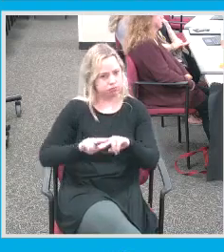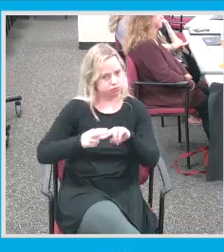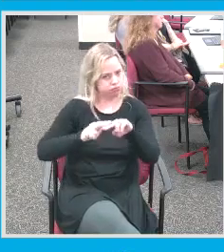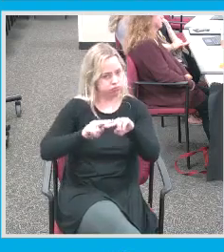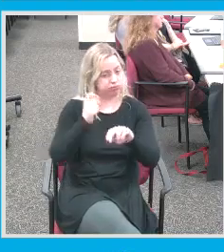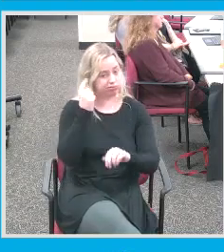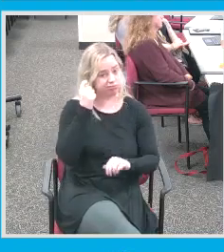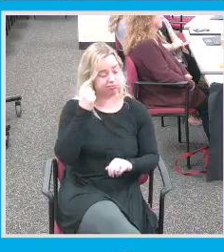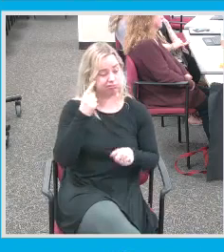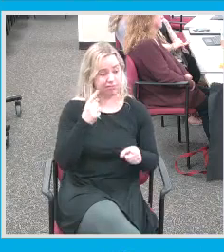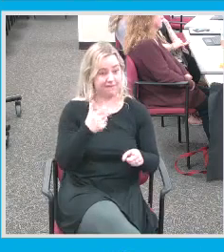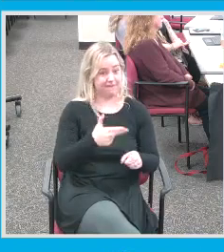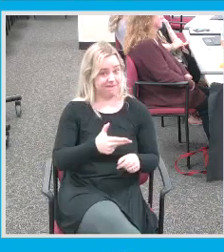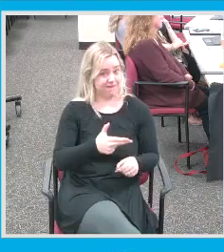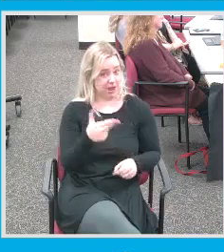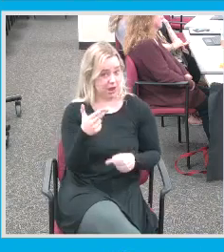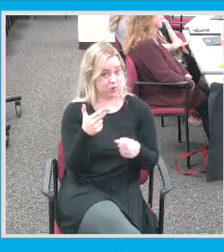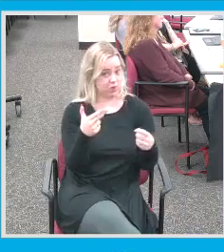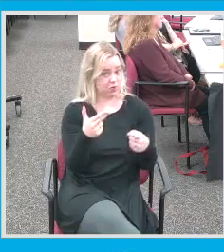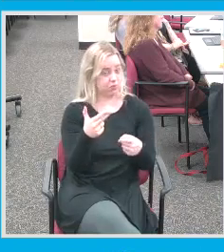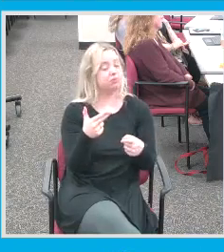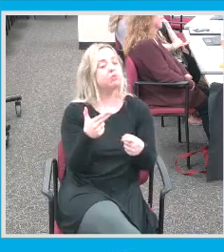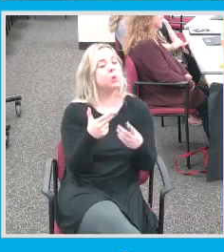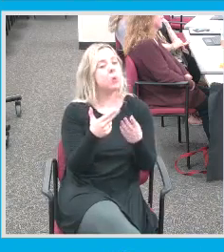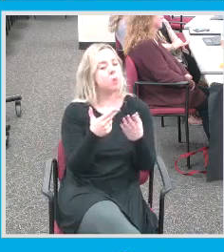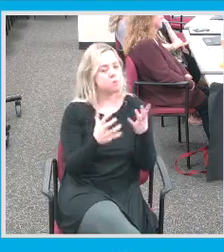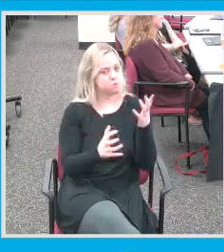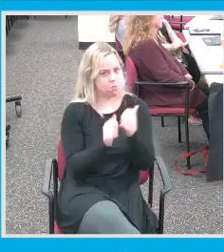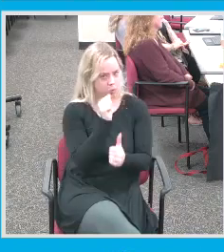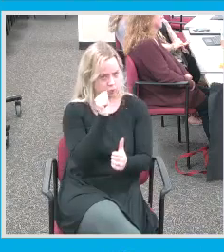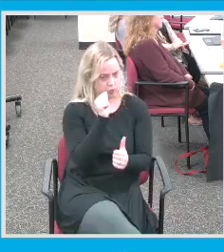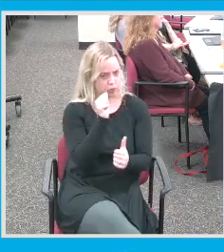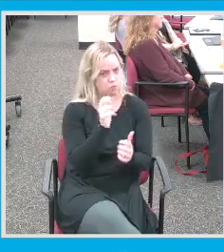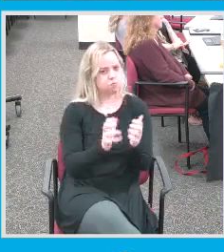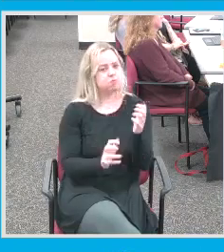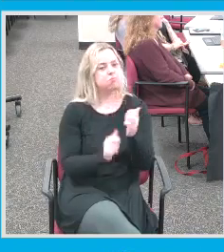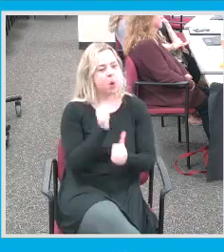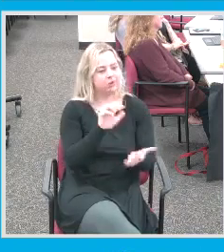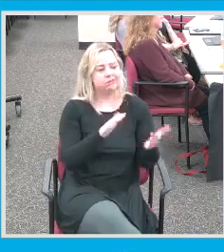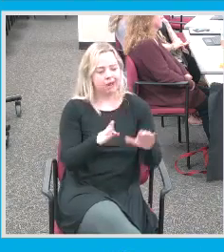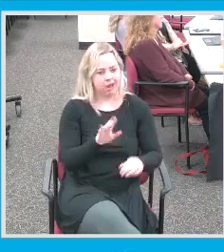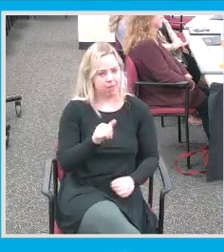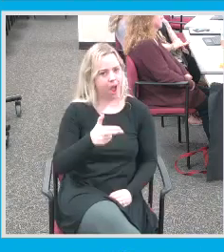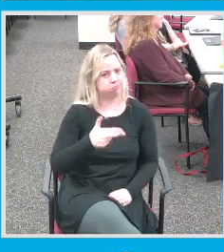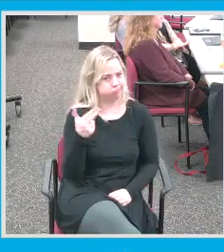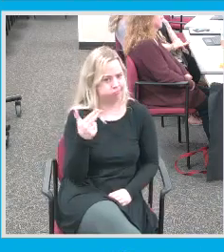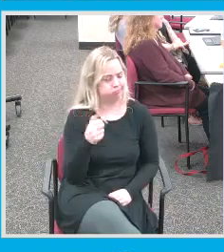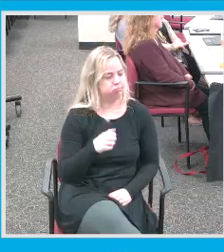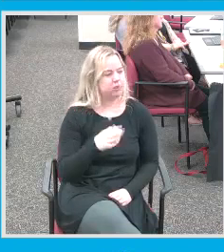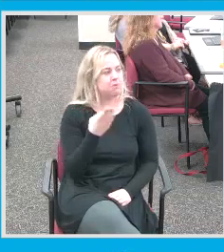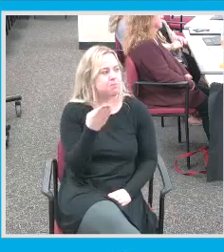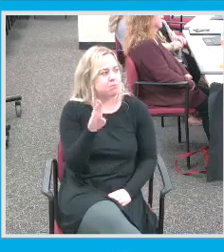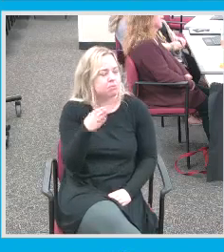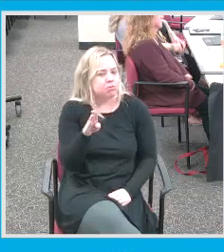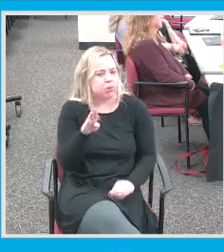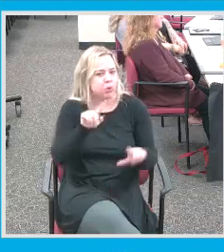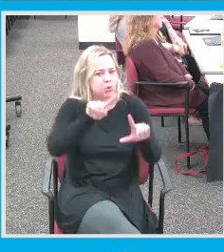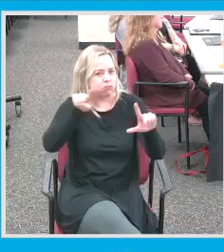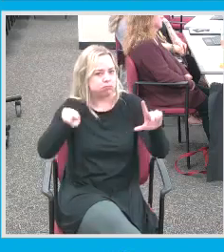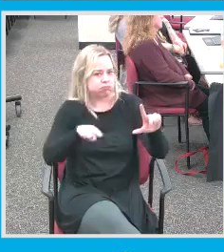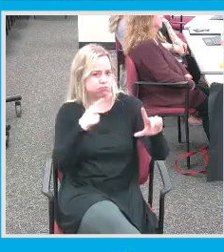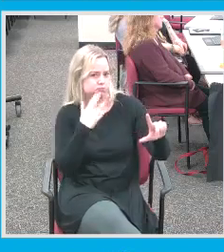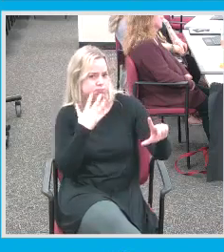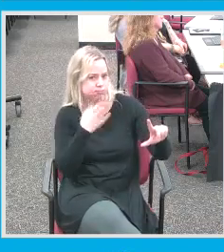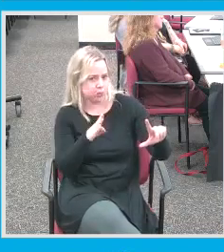Firearms was the overwhelming majority of means, the blue area, followed